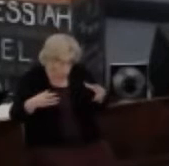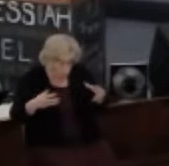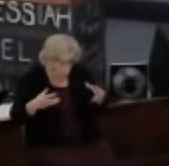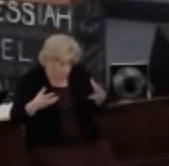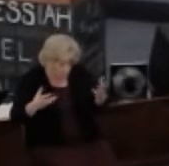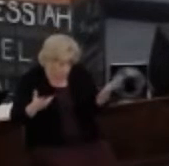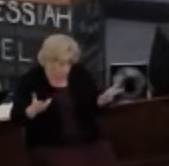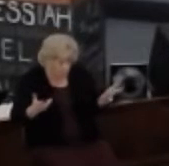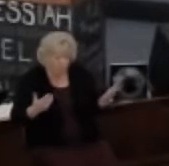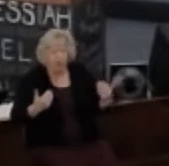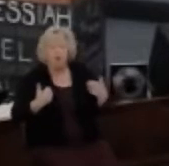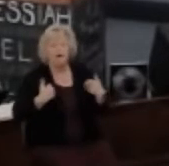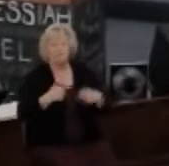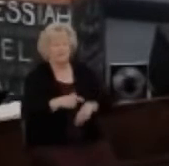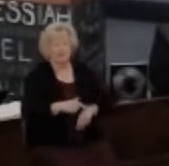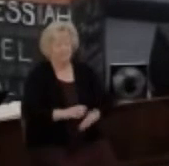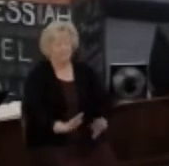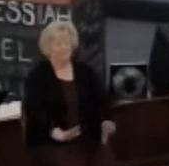Oh, I didn't have time.